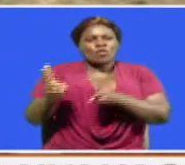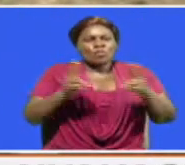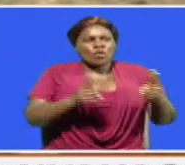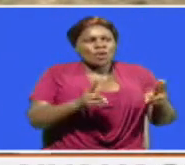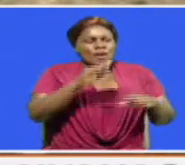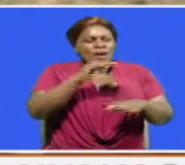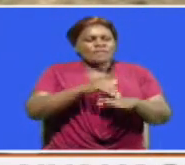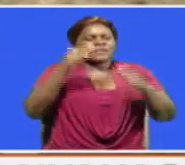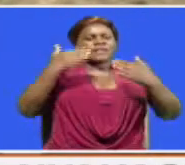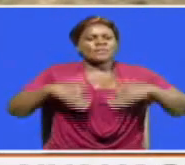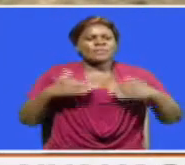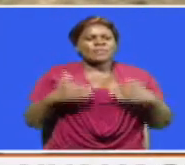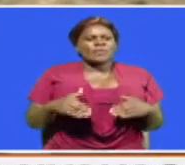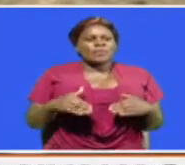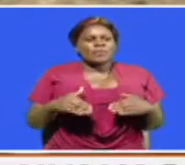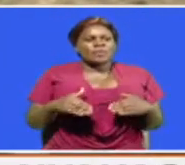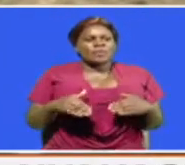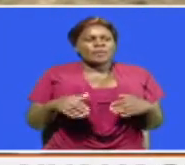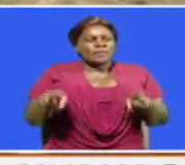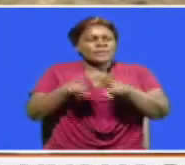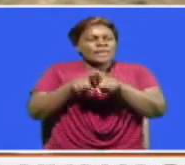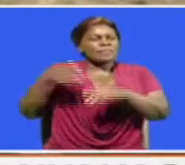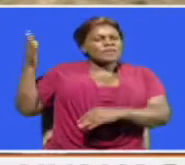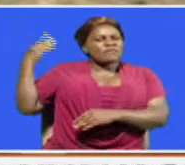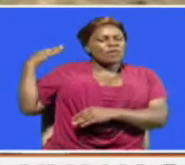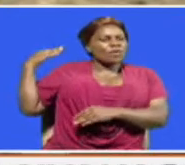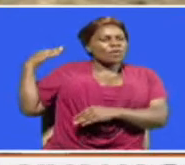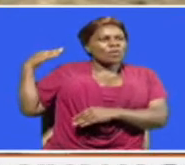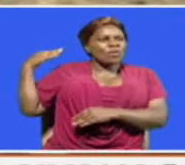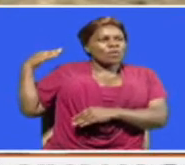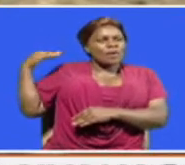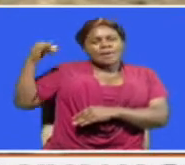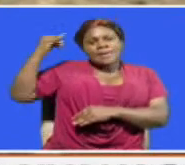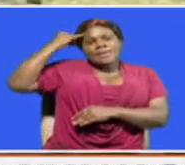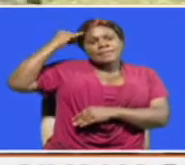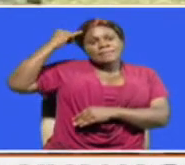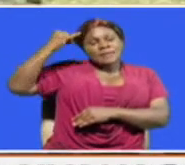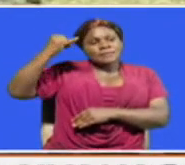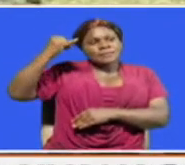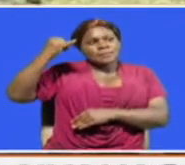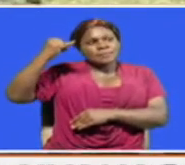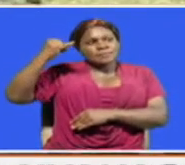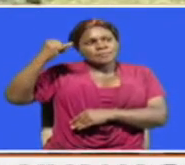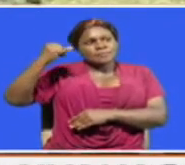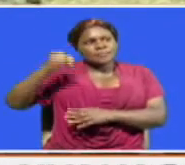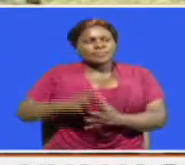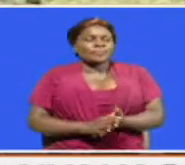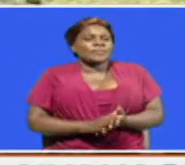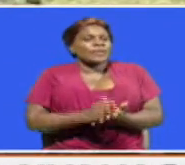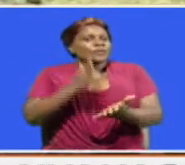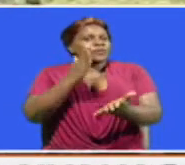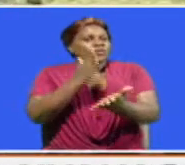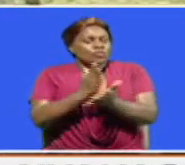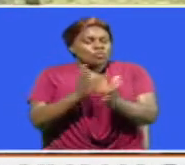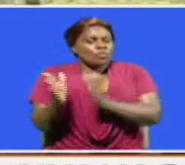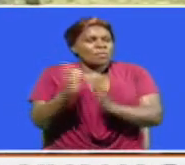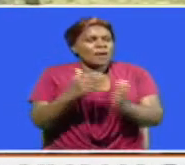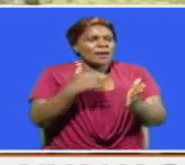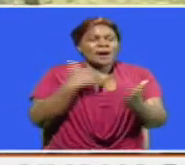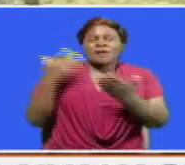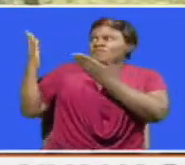been affecting the people the way it has affected the people, then imagine El Nino. Licha ya mikakati